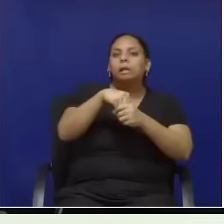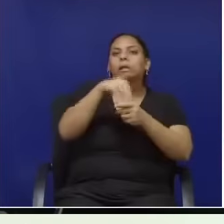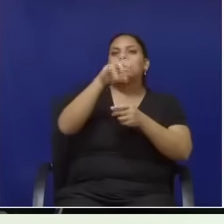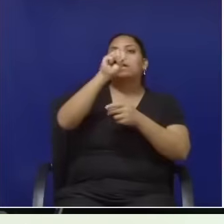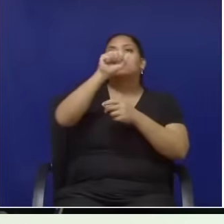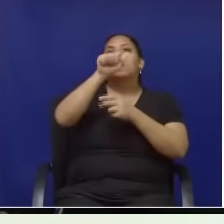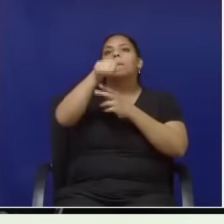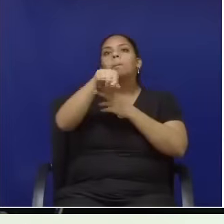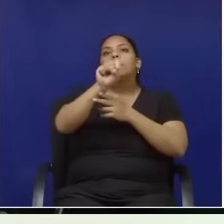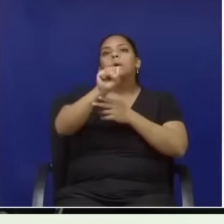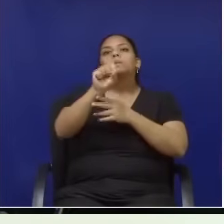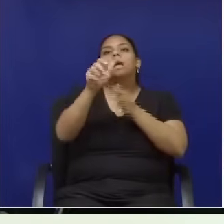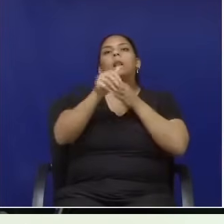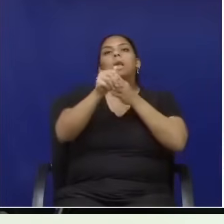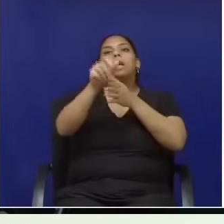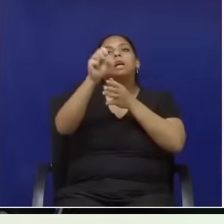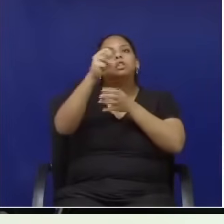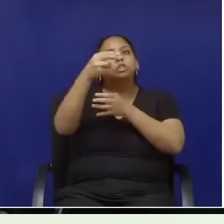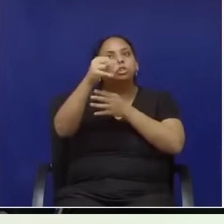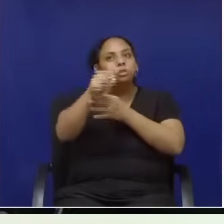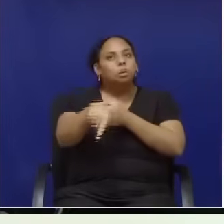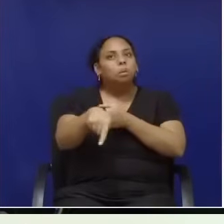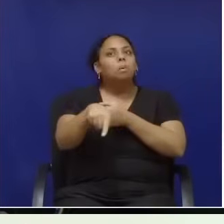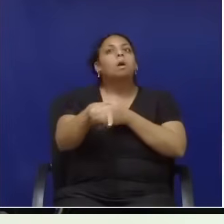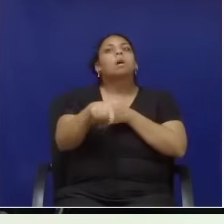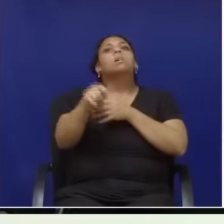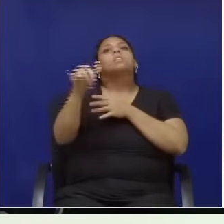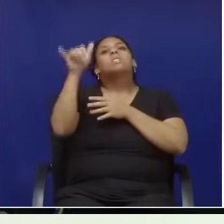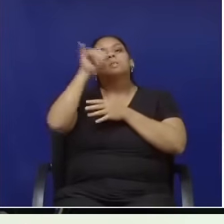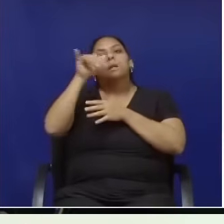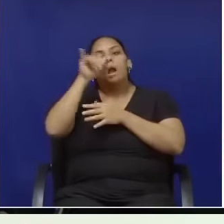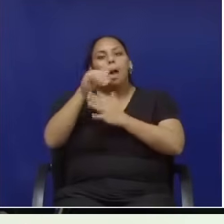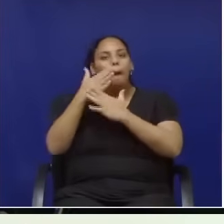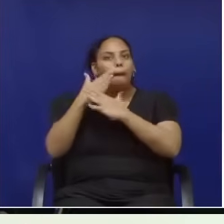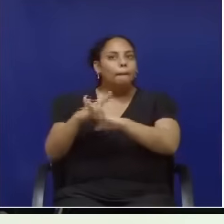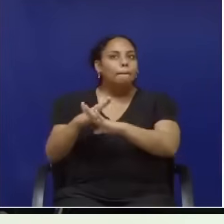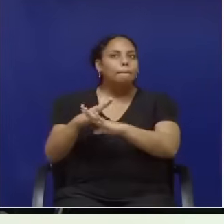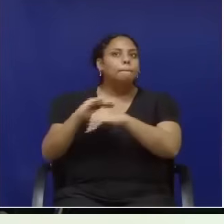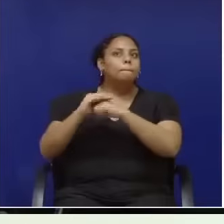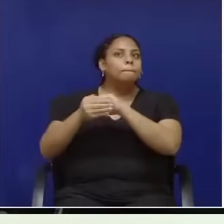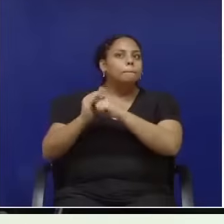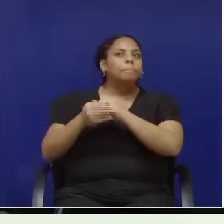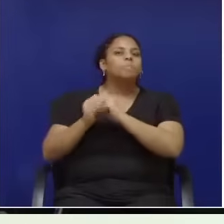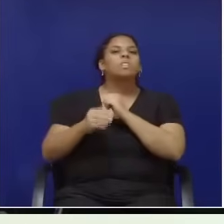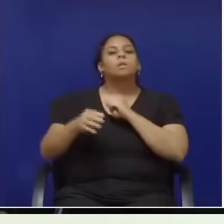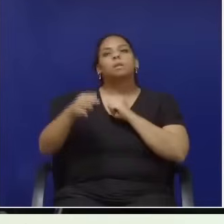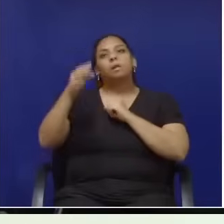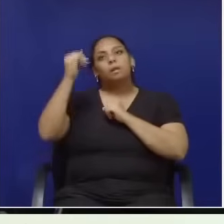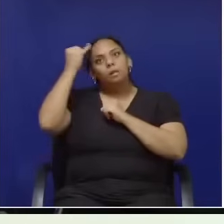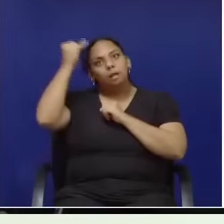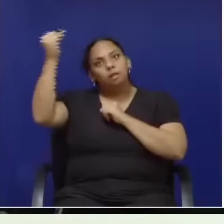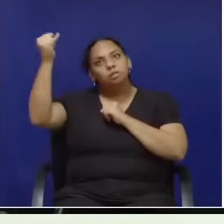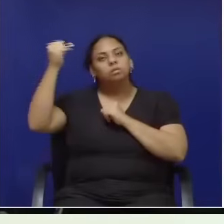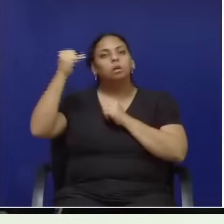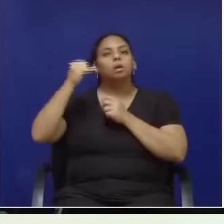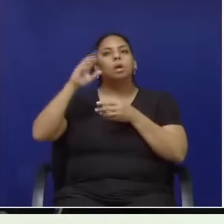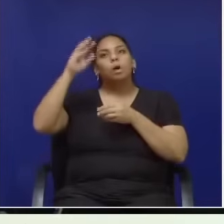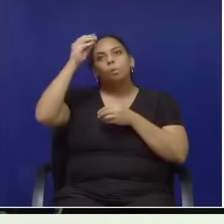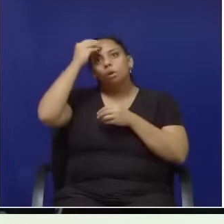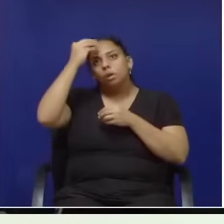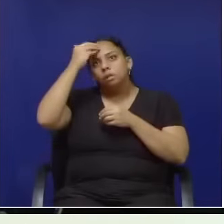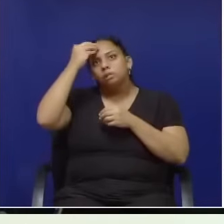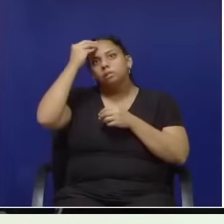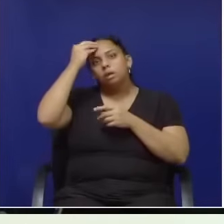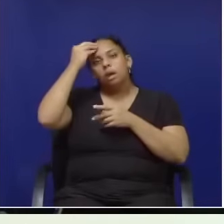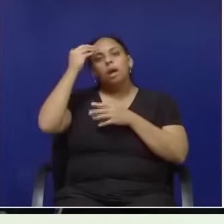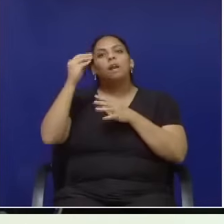leadership is affecting crime prevention, intelligence-led policing, and investigative outcomes? If